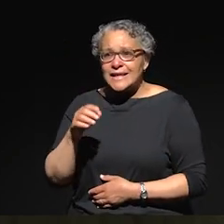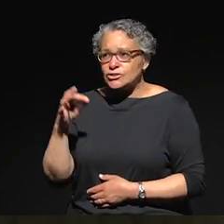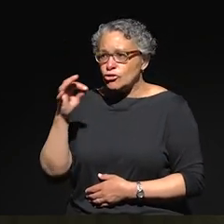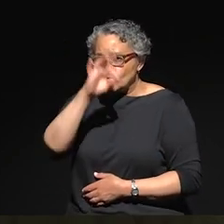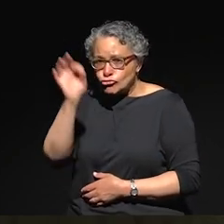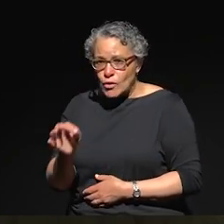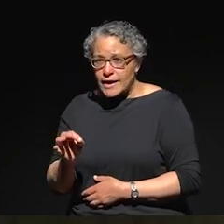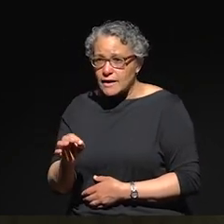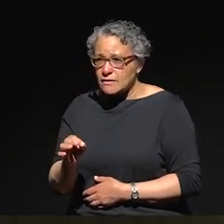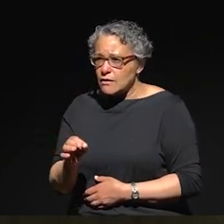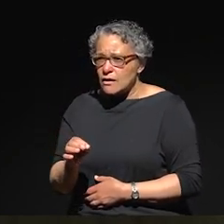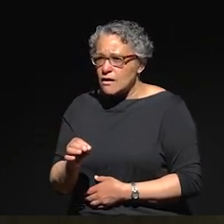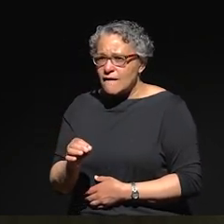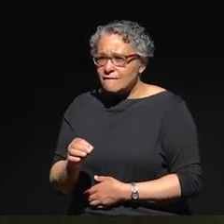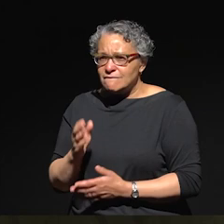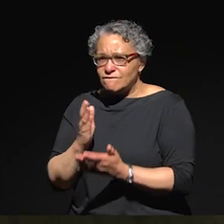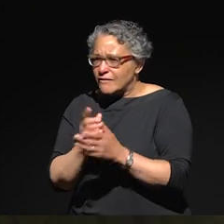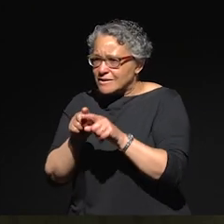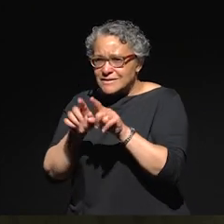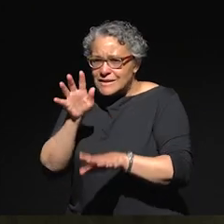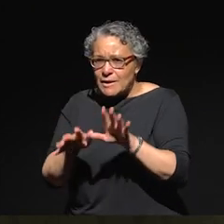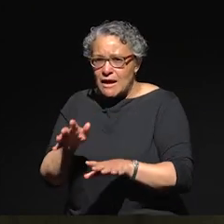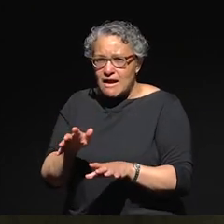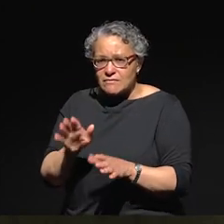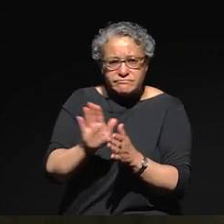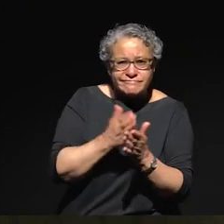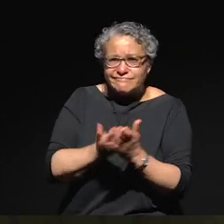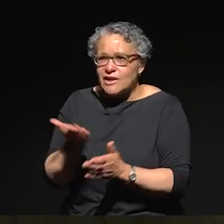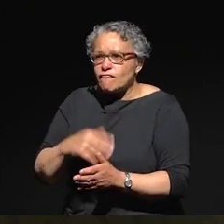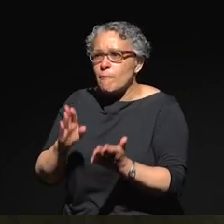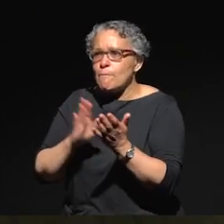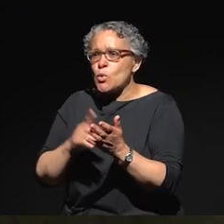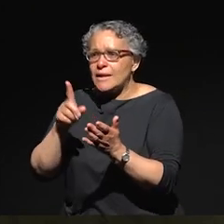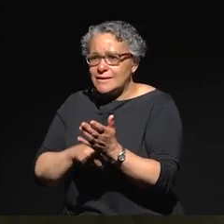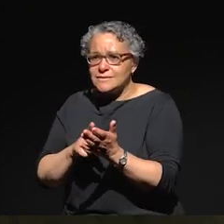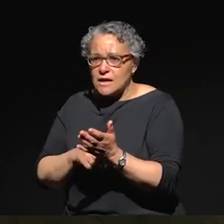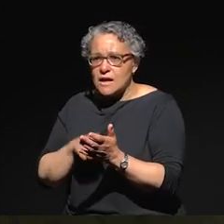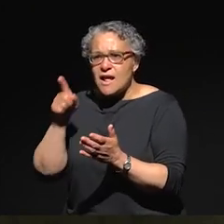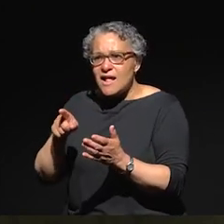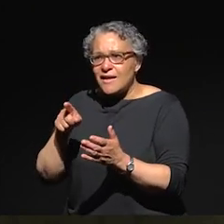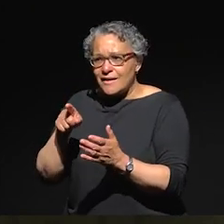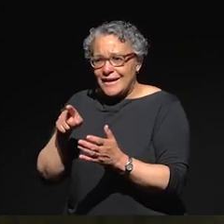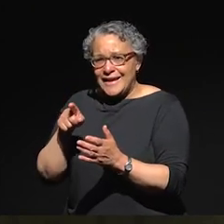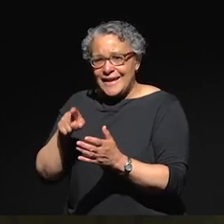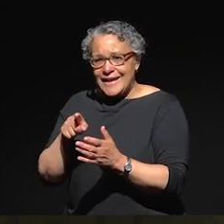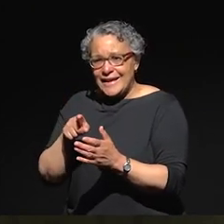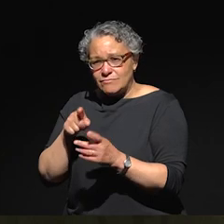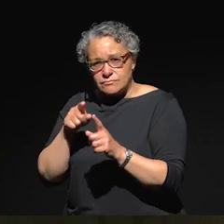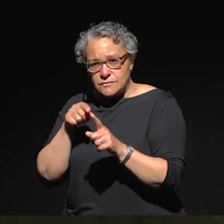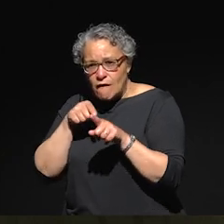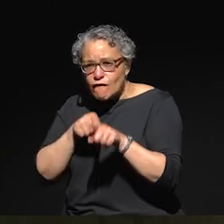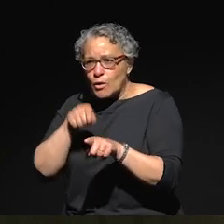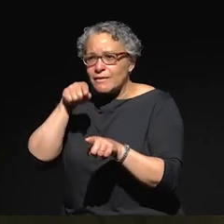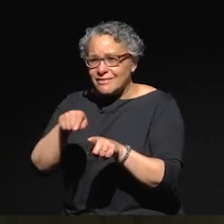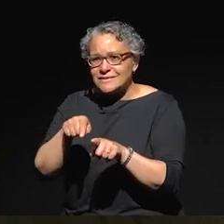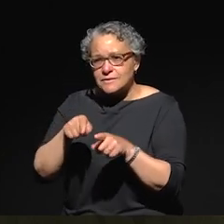very closely adapted from the Mona Lisa, and that's the model he pursues in his portraiture at this time. We have